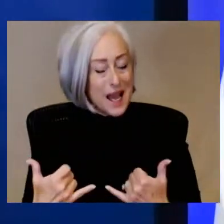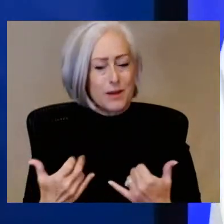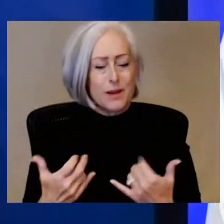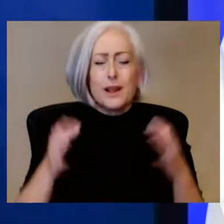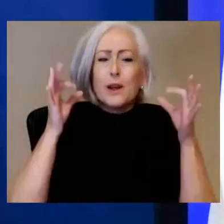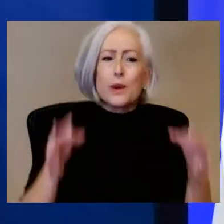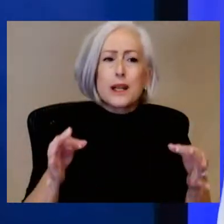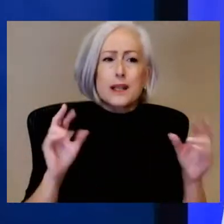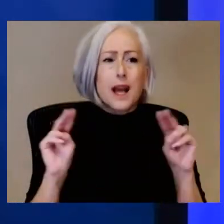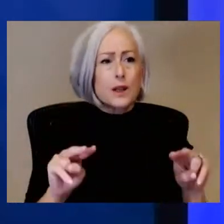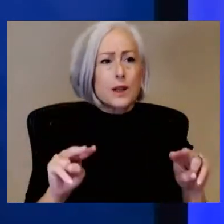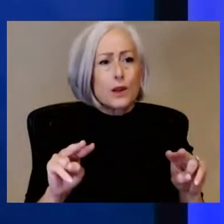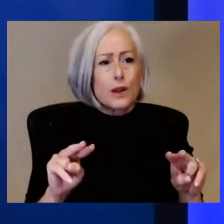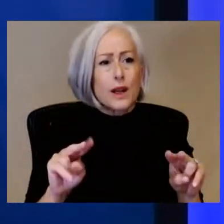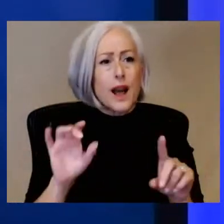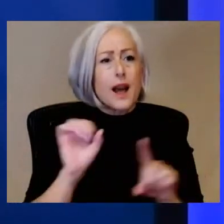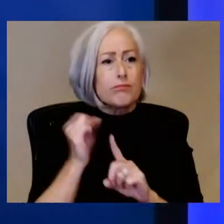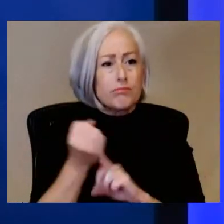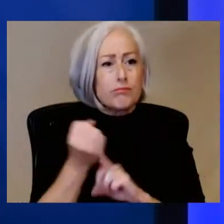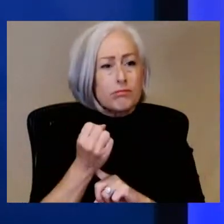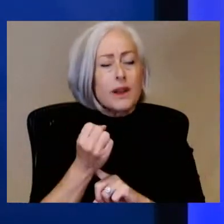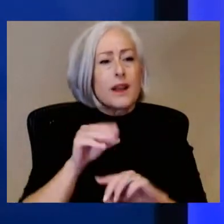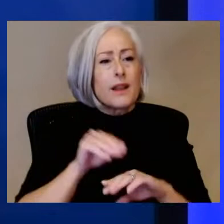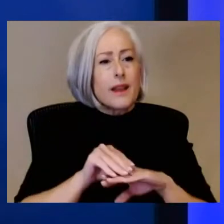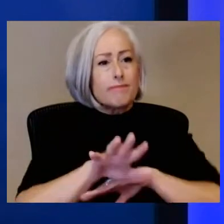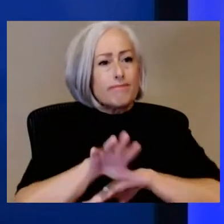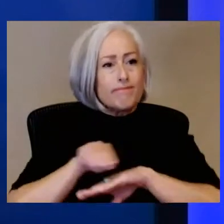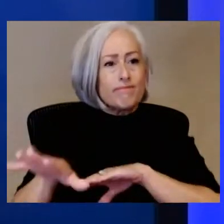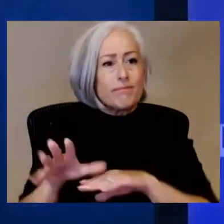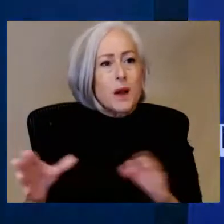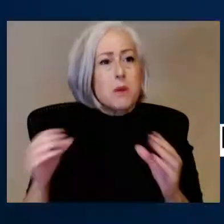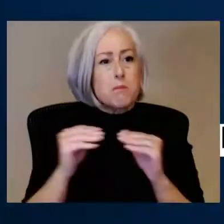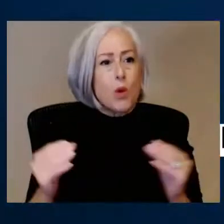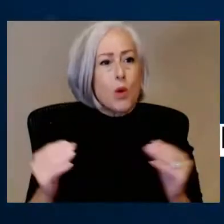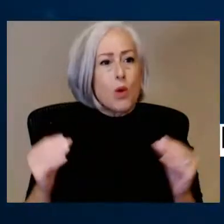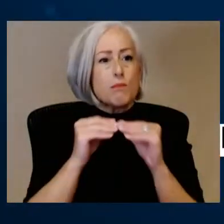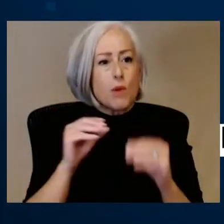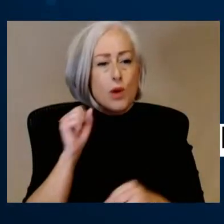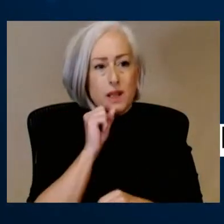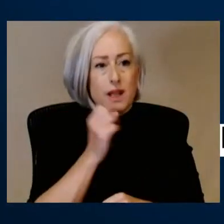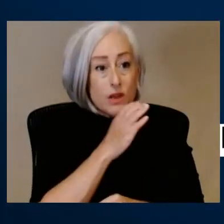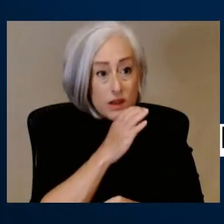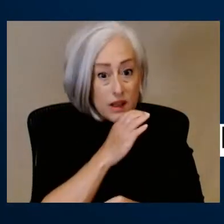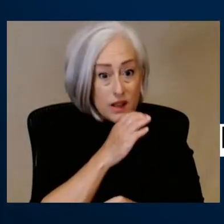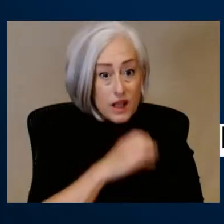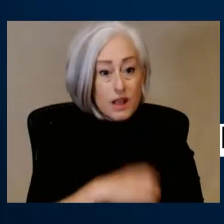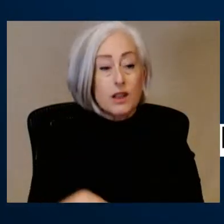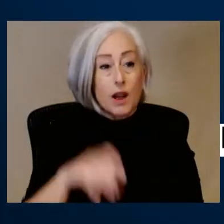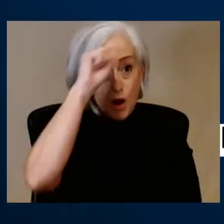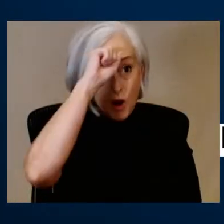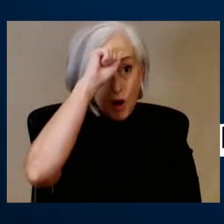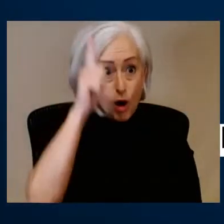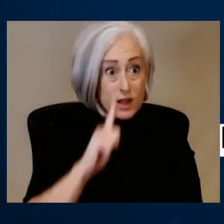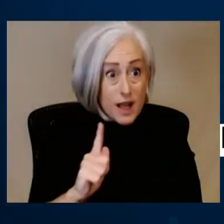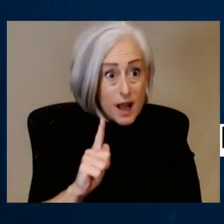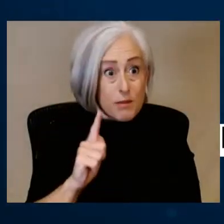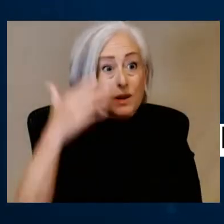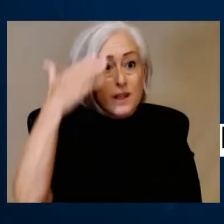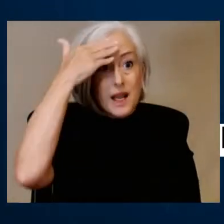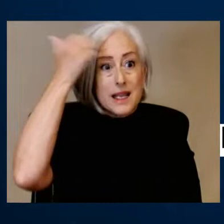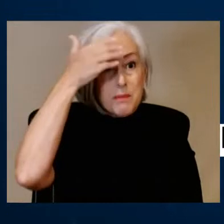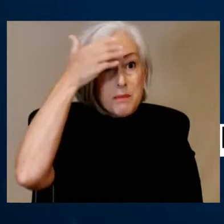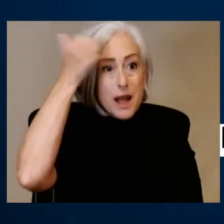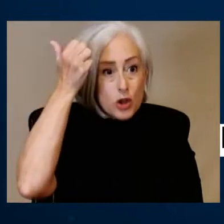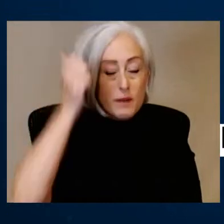more and more seniors, Alzheimer's disease and dementia. You may recognize these two famous